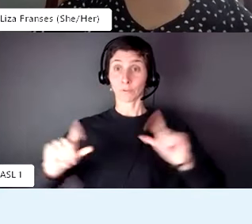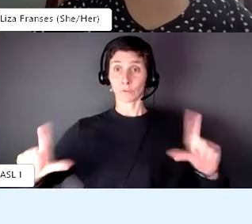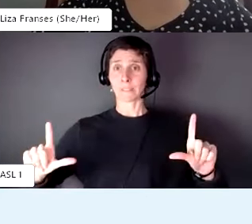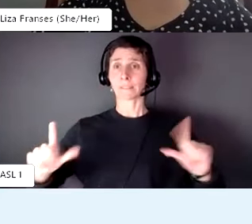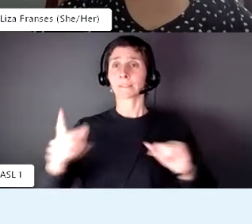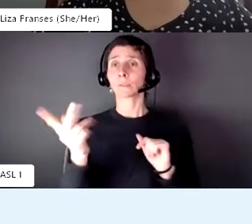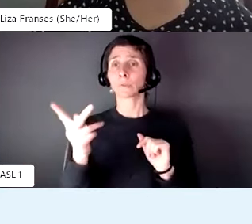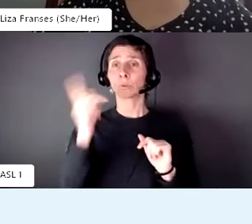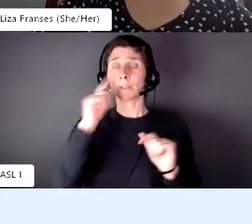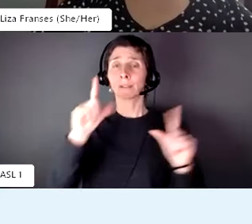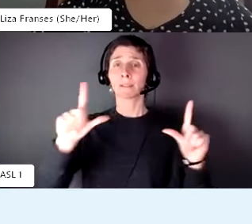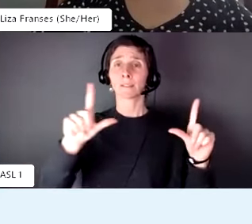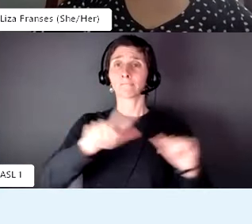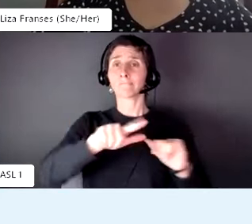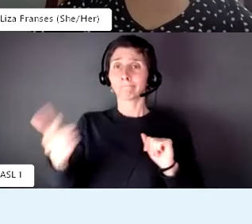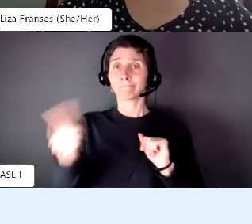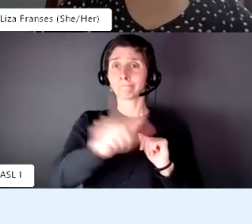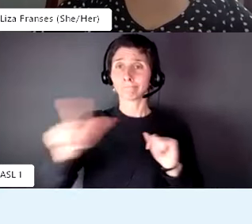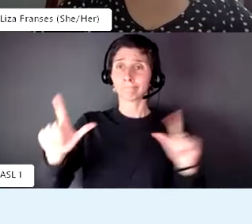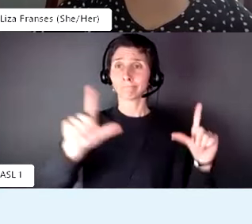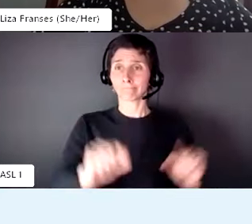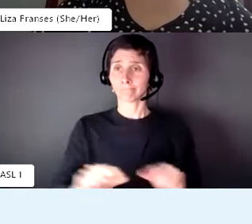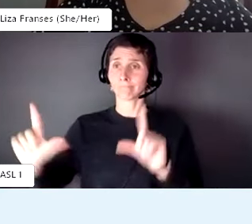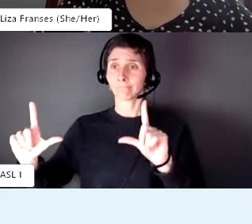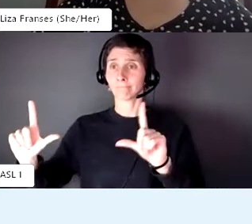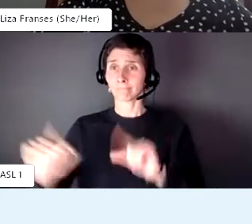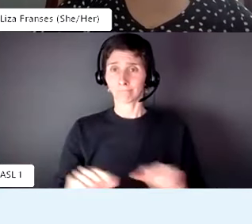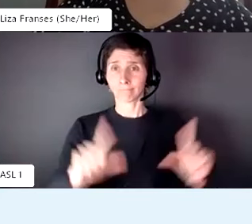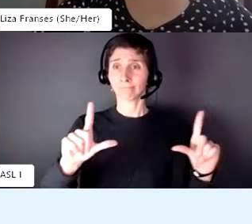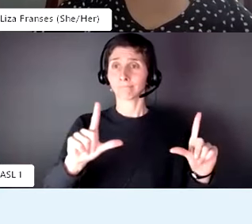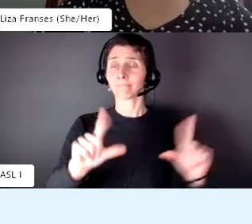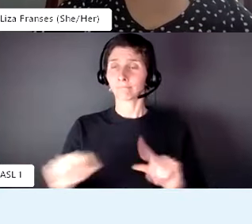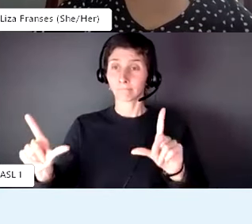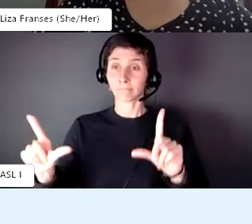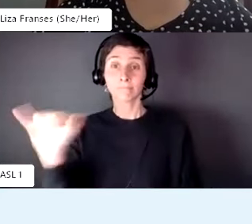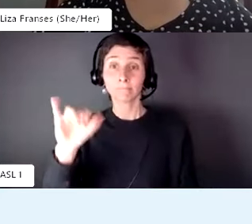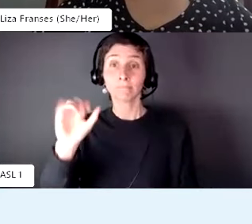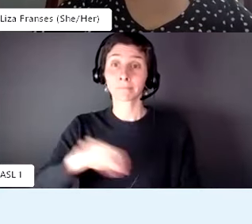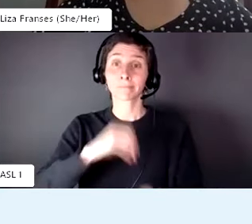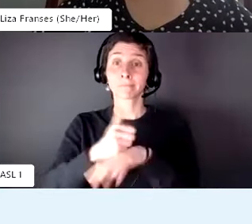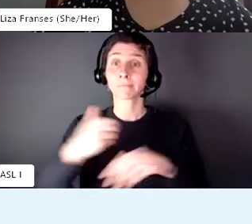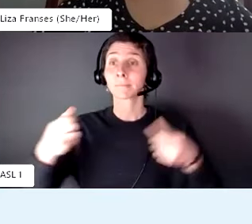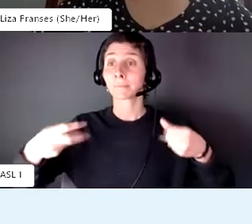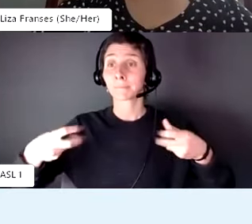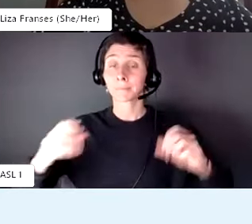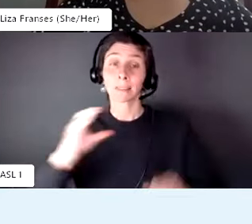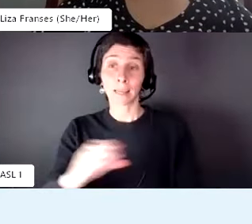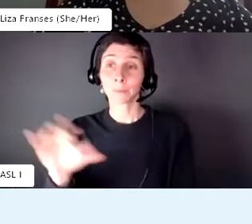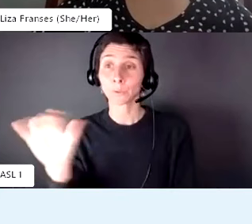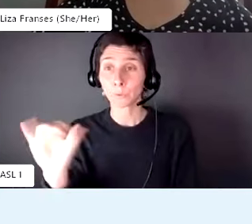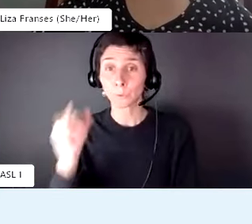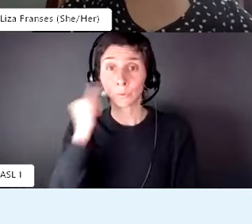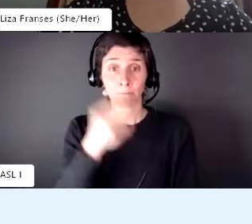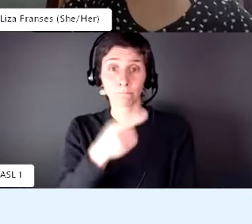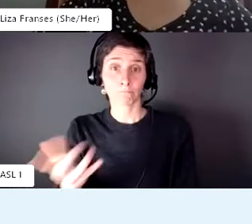off during the presentation. I've mentioned you can enable closed captioning on your own screens as well if you would like